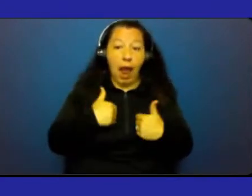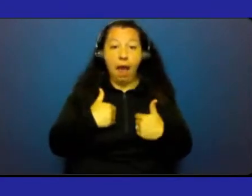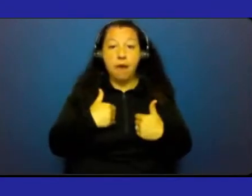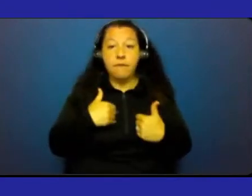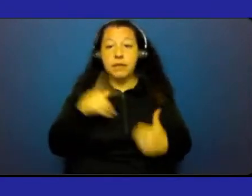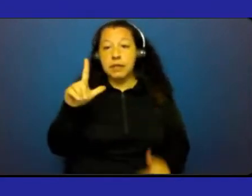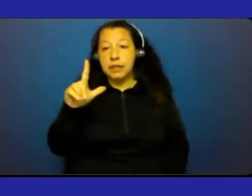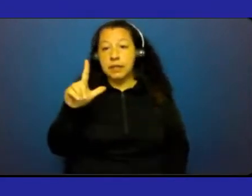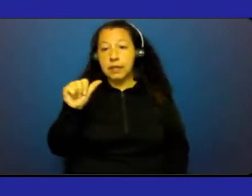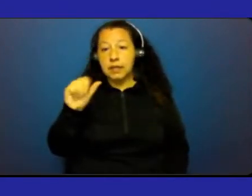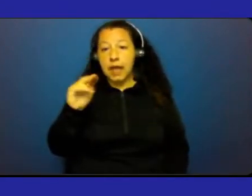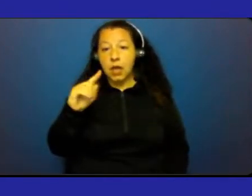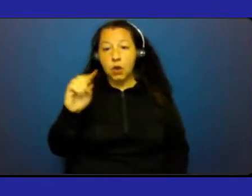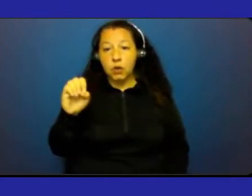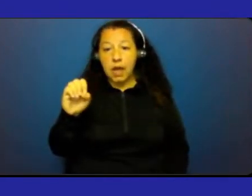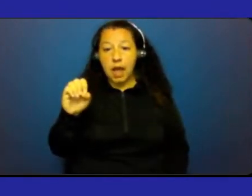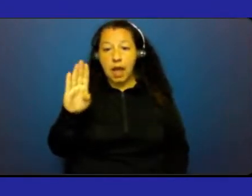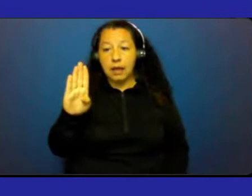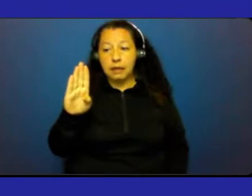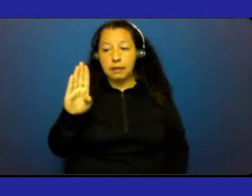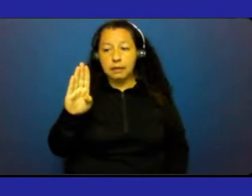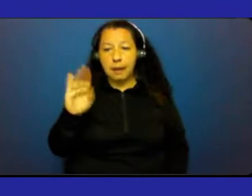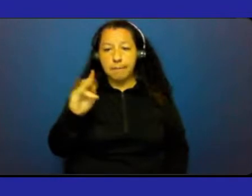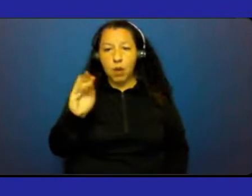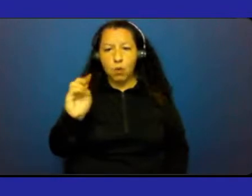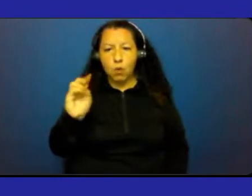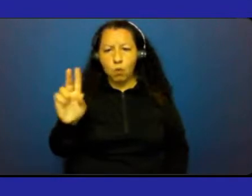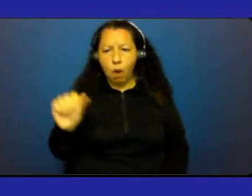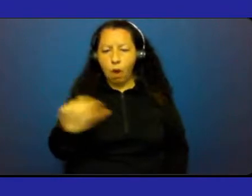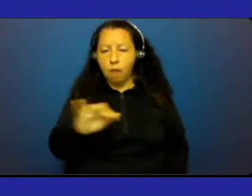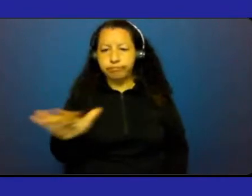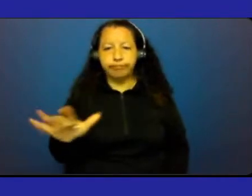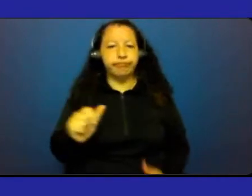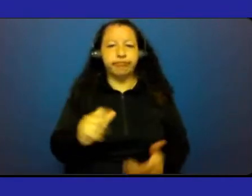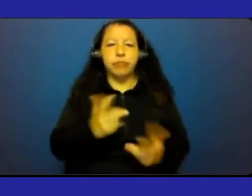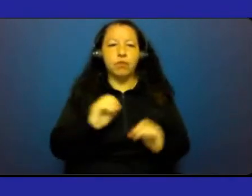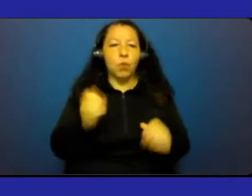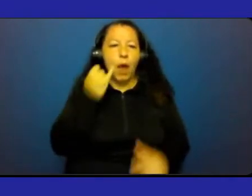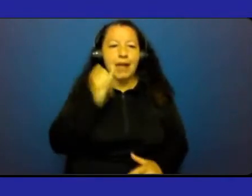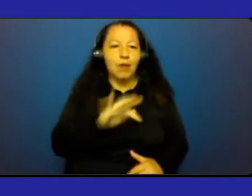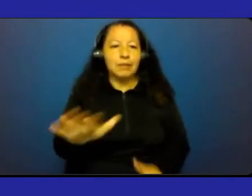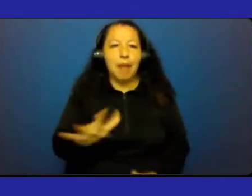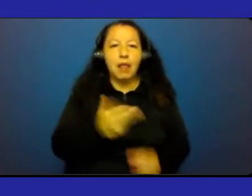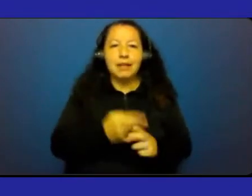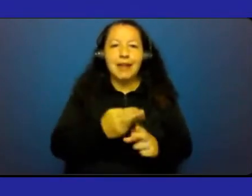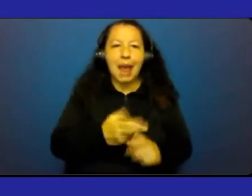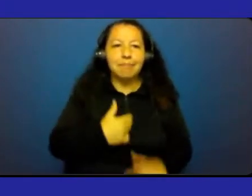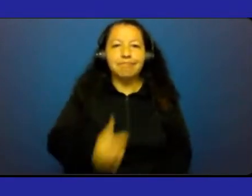Benoit, Counseling Coordinator of the Higher Education Opportunity Program. Are you available?